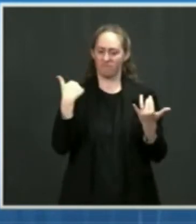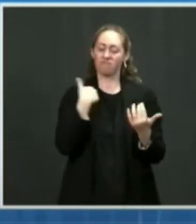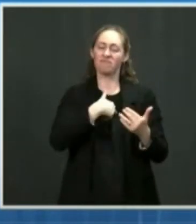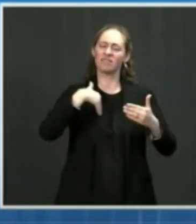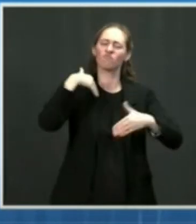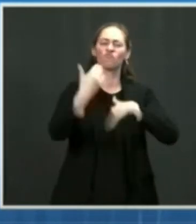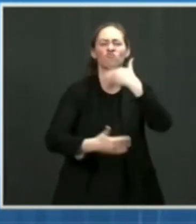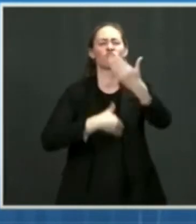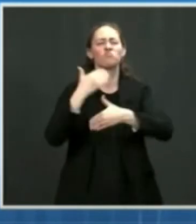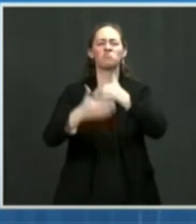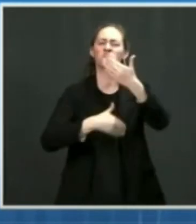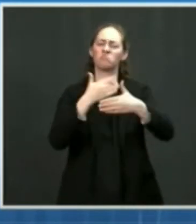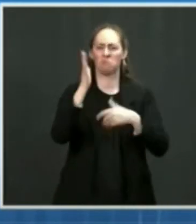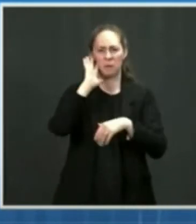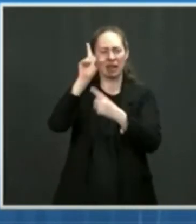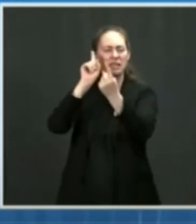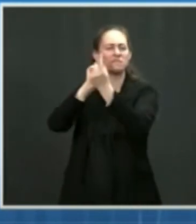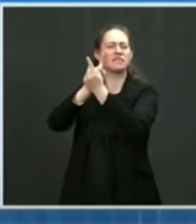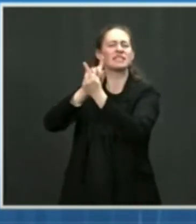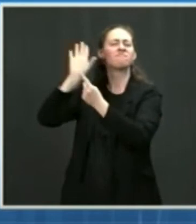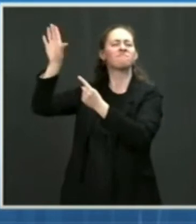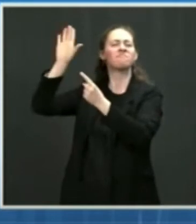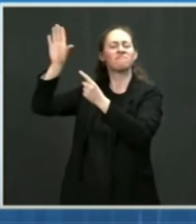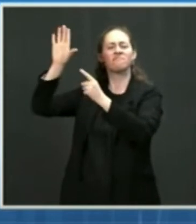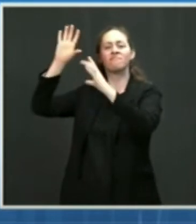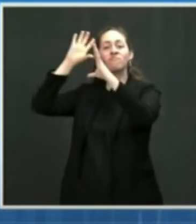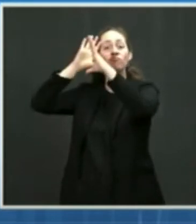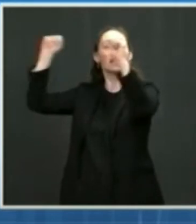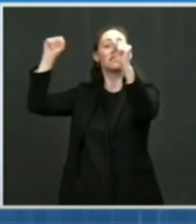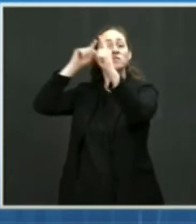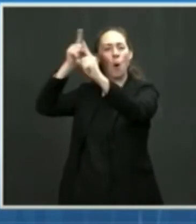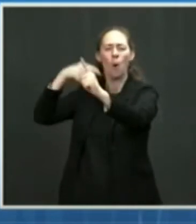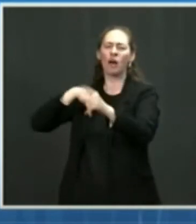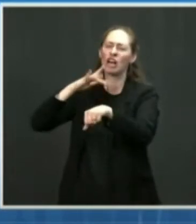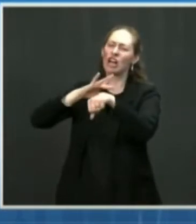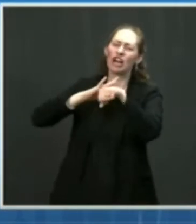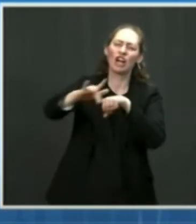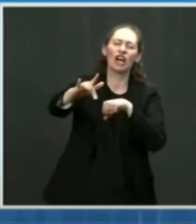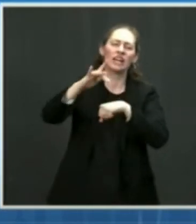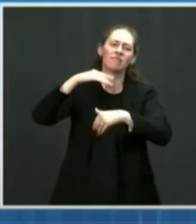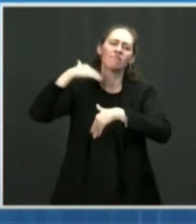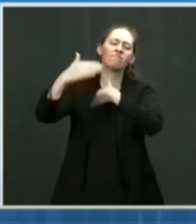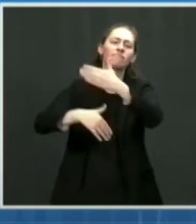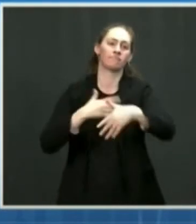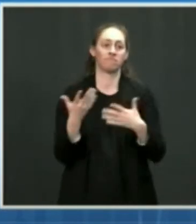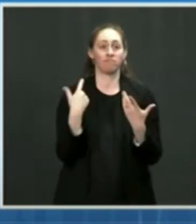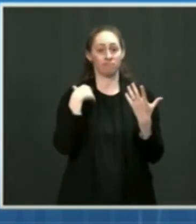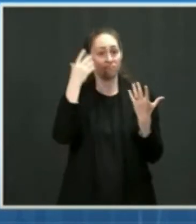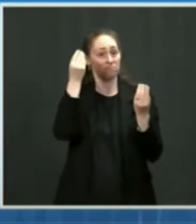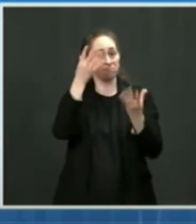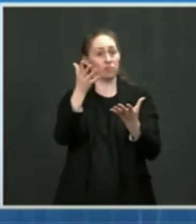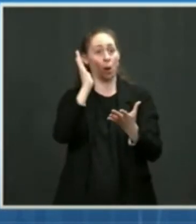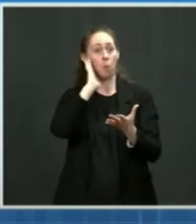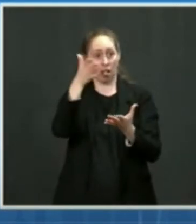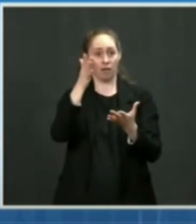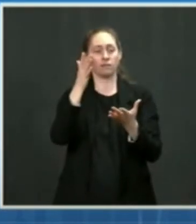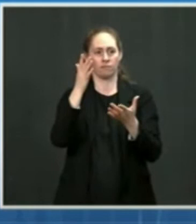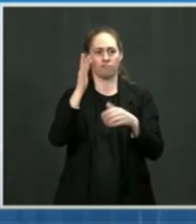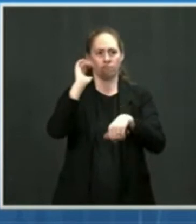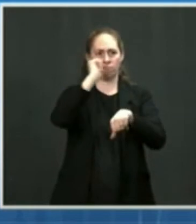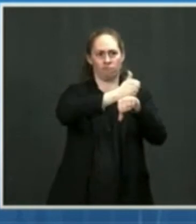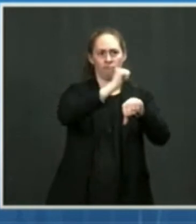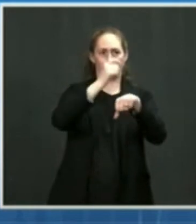week, ahead of schedule. And by next week, we will have opened a total of 36